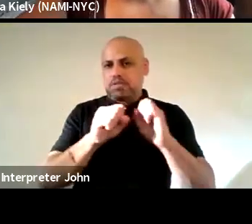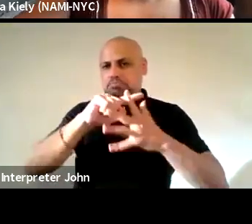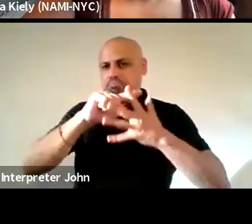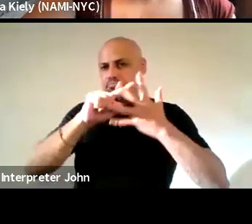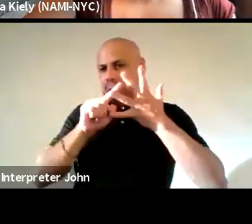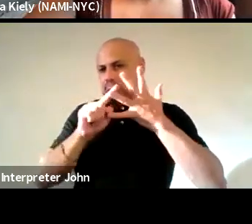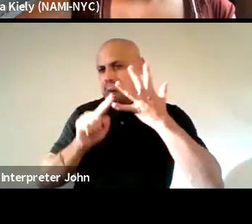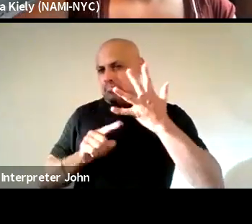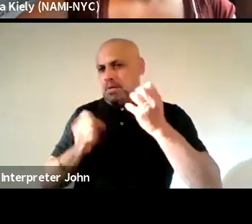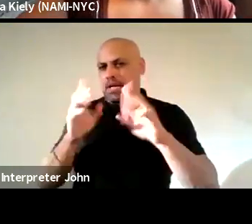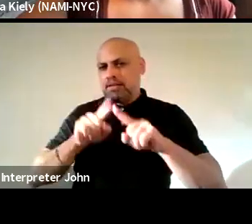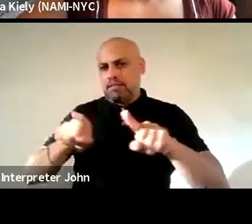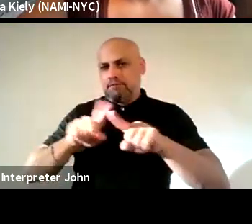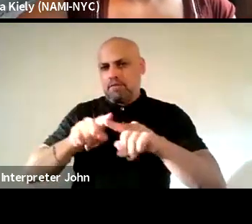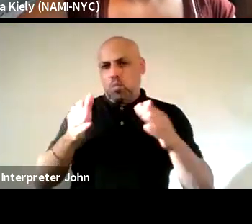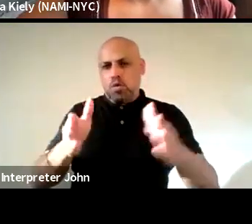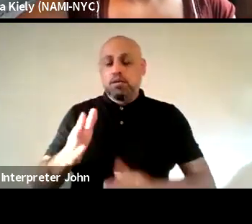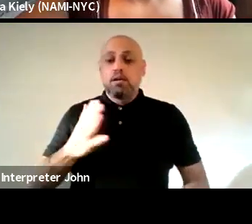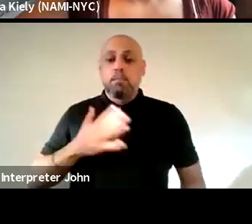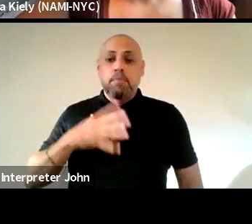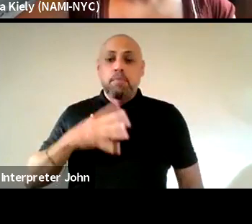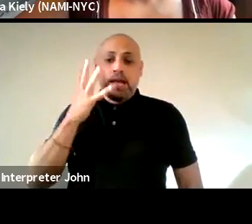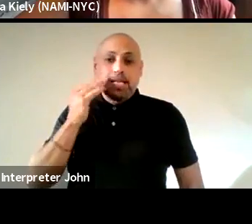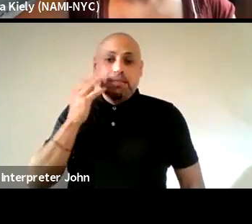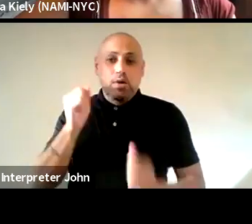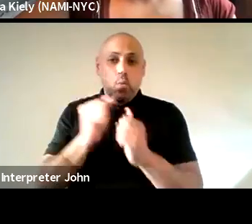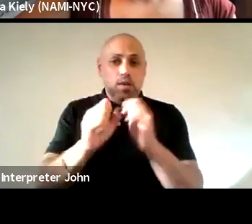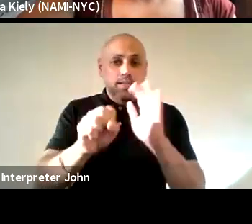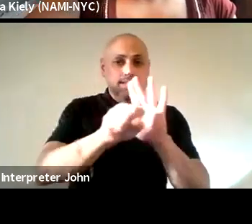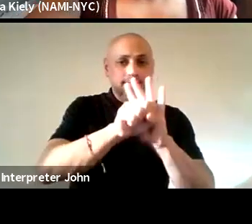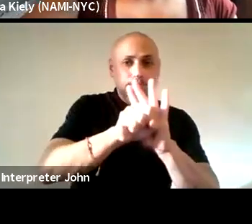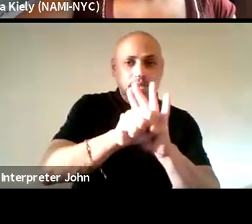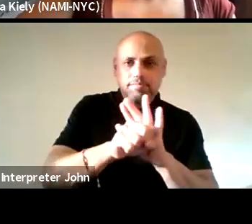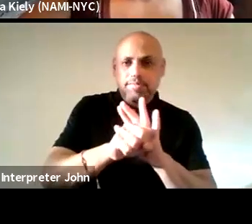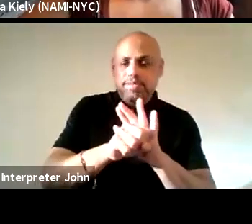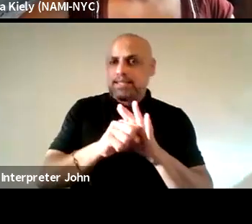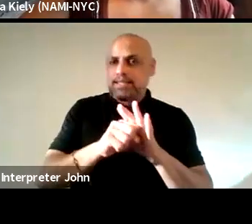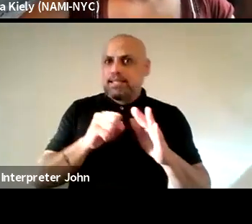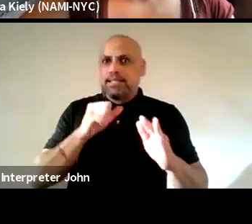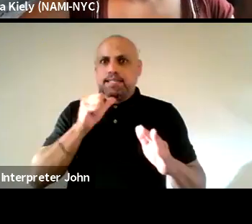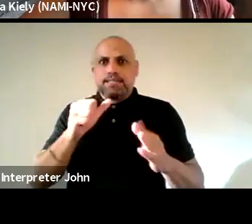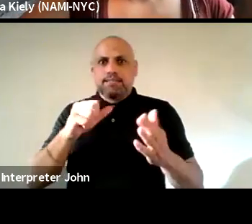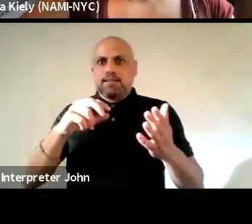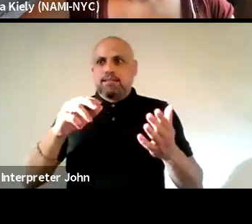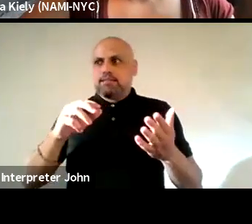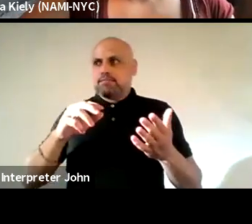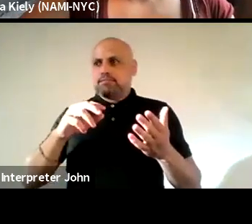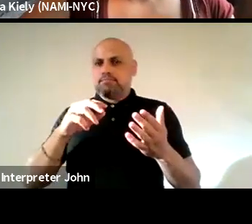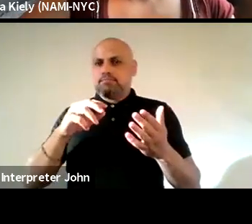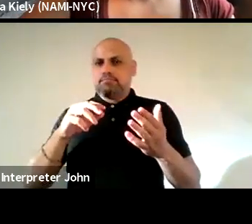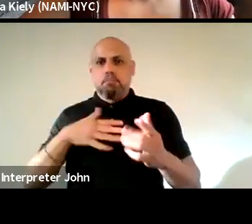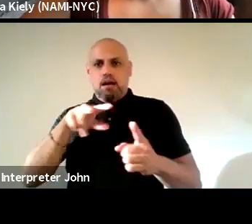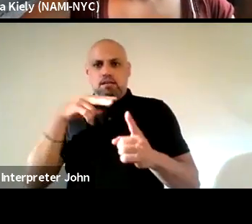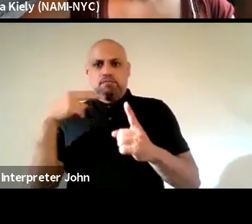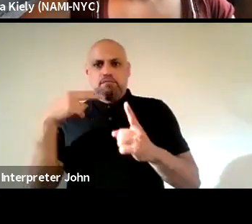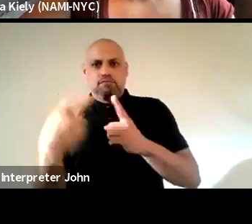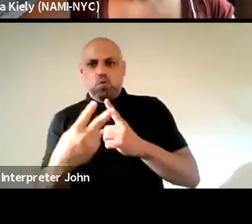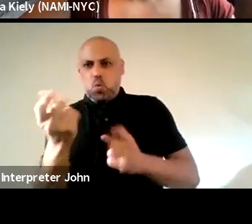forms, and my experiences with these symptoms in no way reflect my views towards any